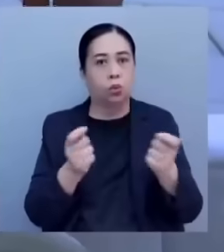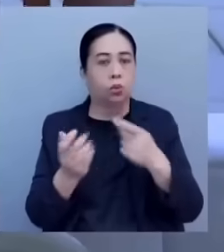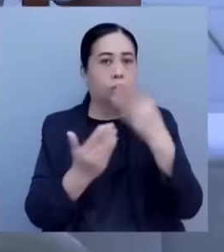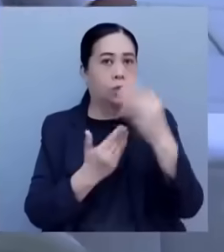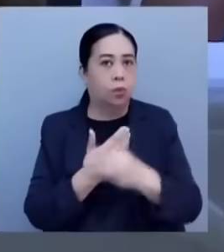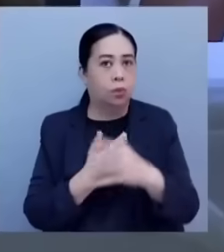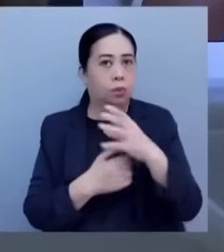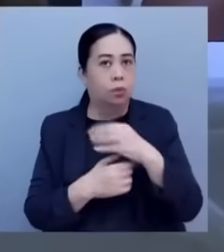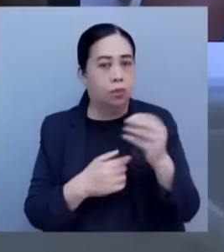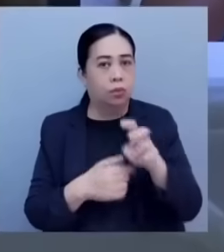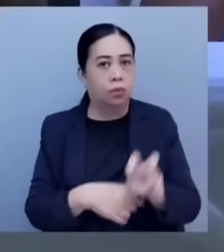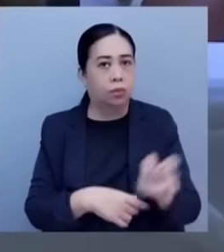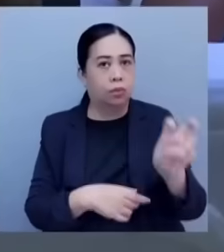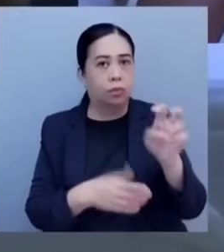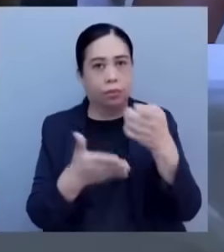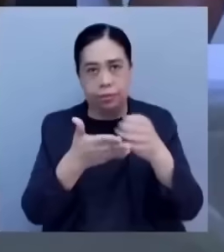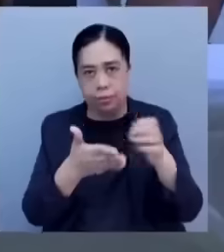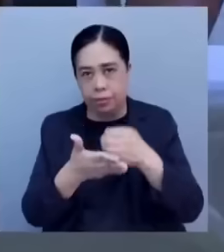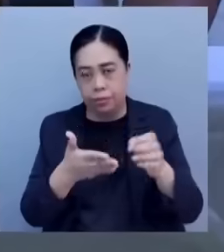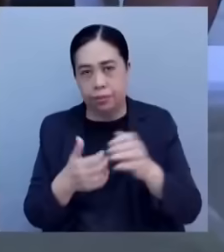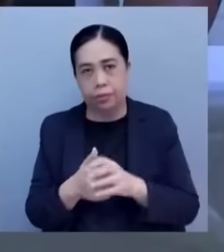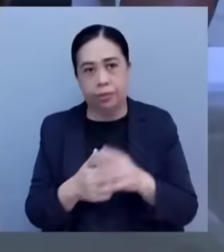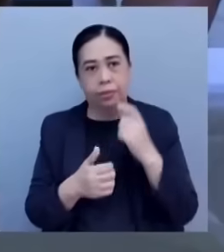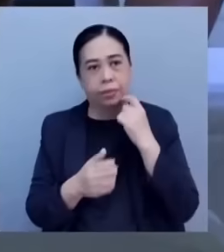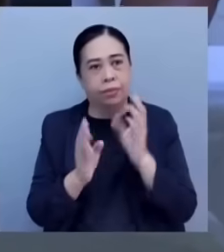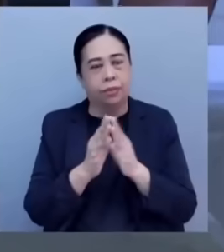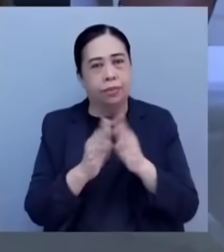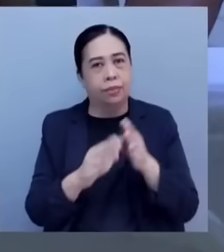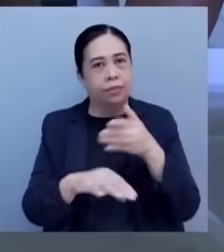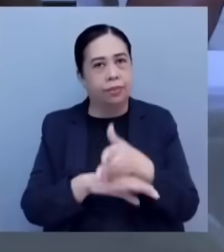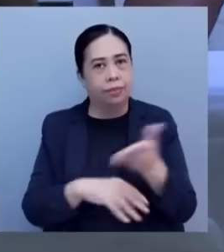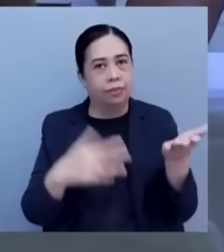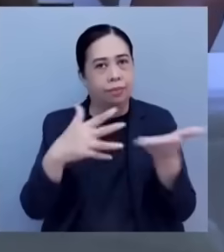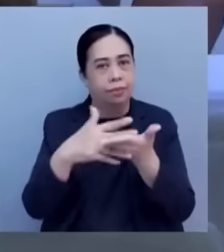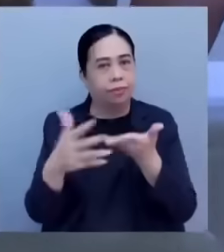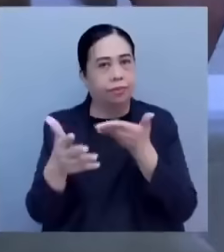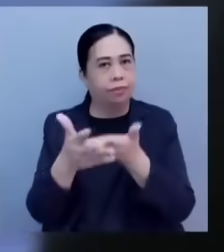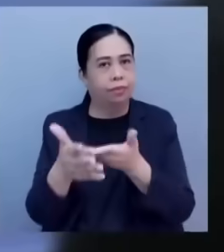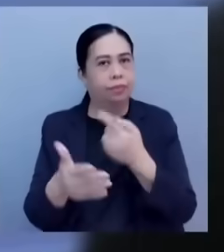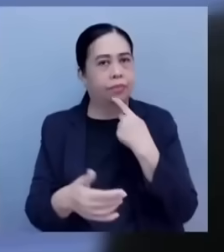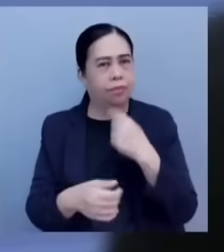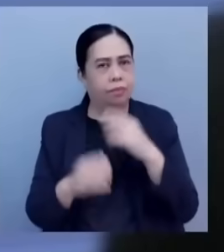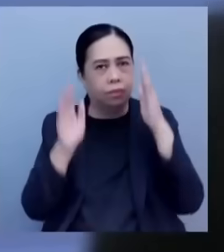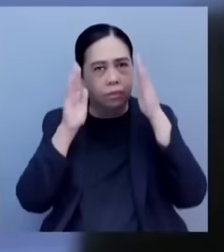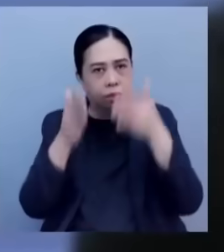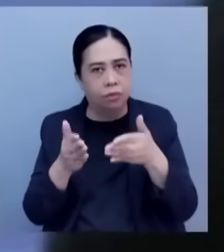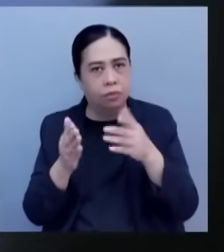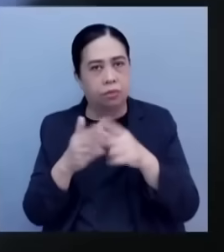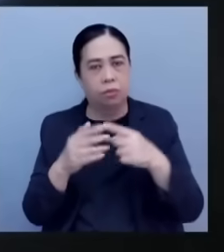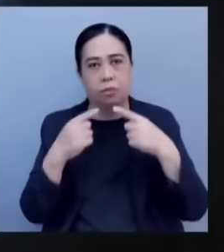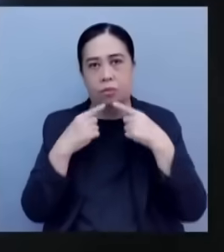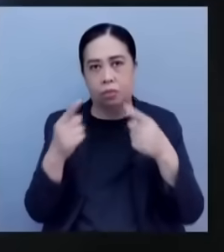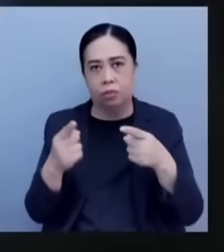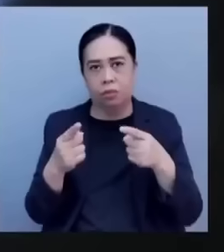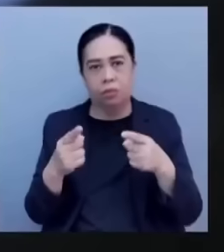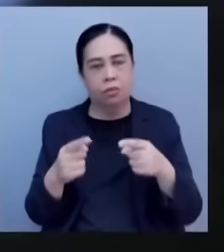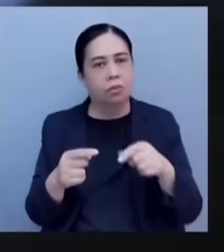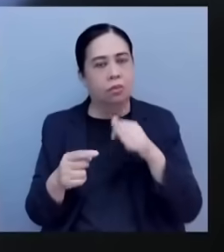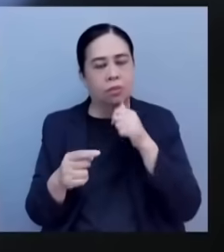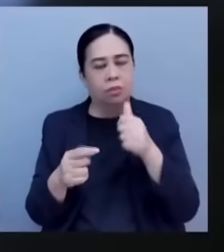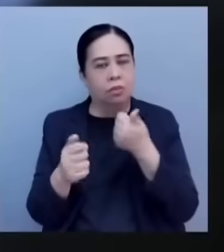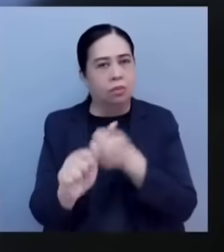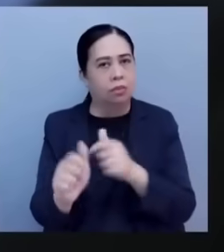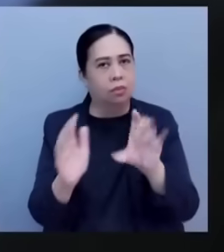the traveling expenses. In a press conference after the filing, the group said they are focusing on the declaration of unconstitutionality of the